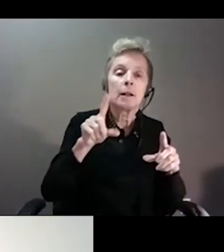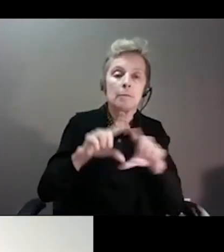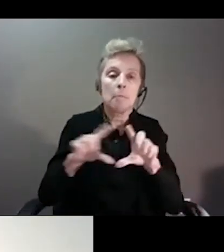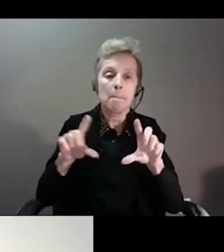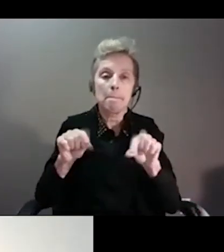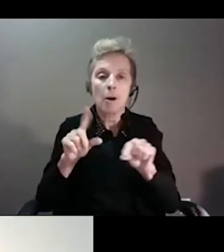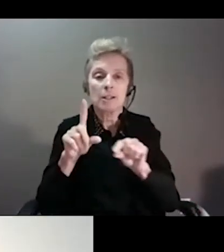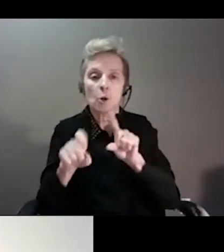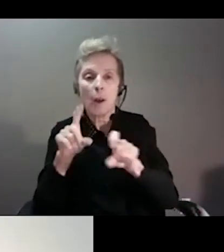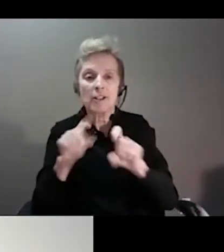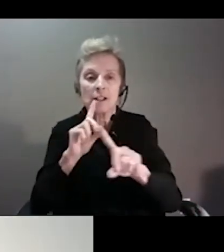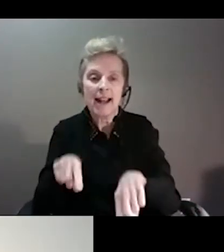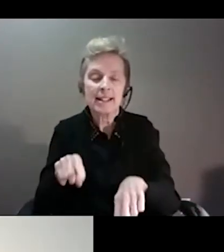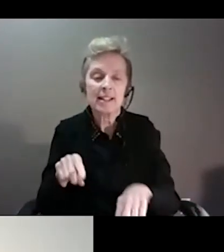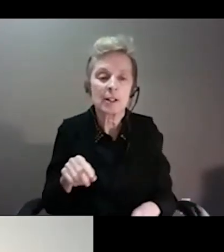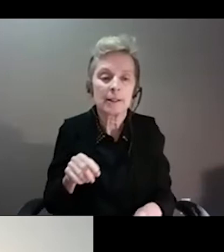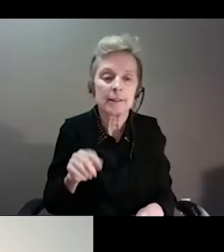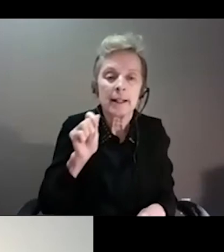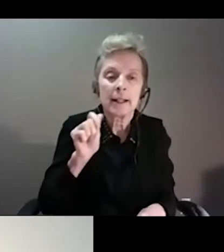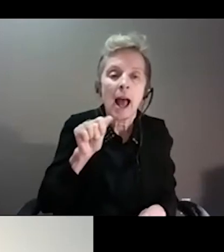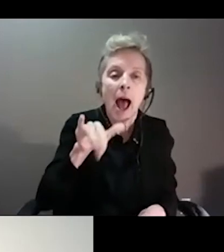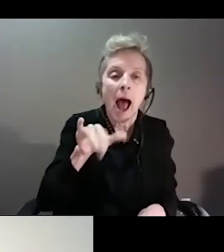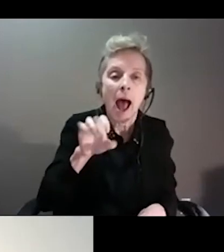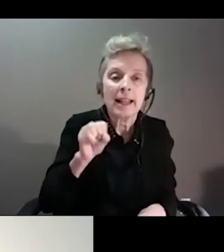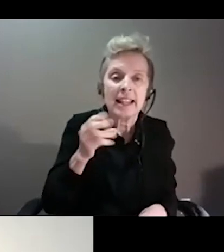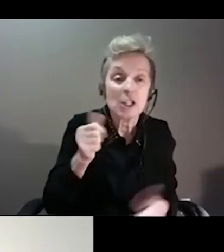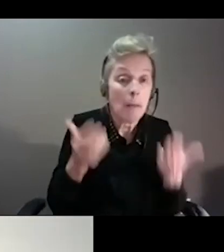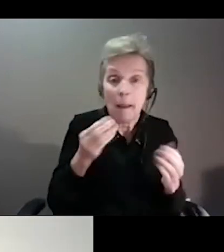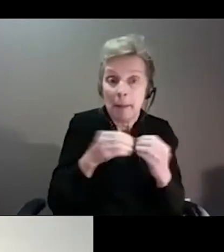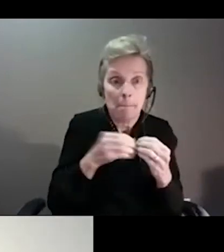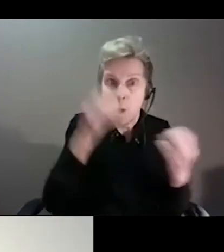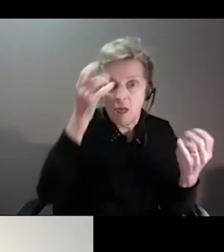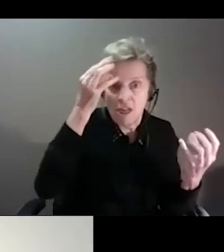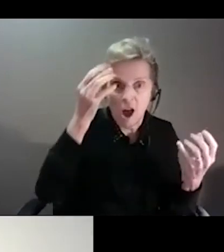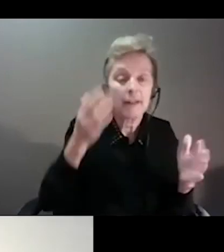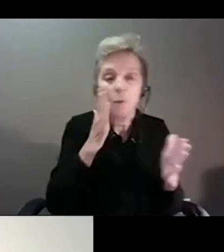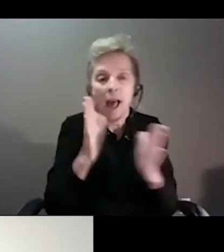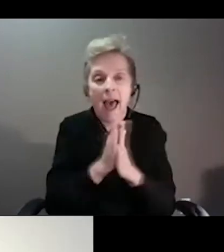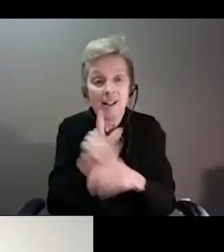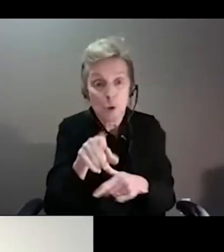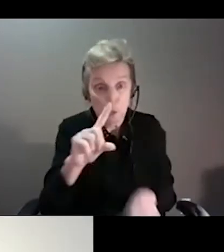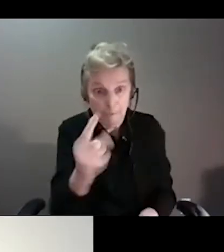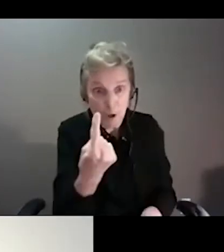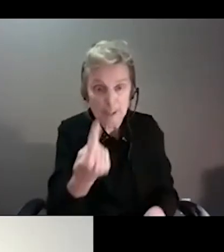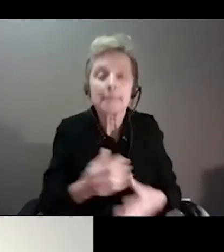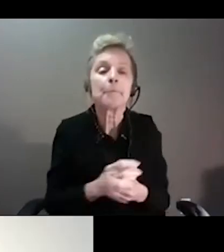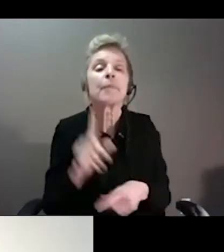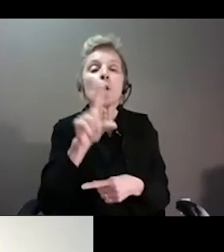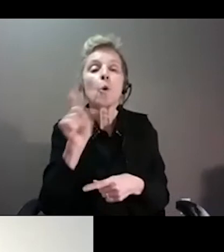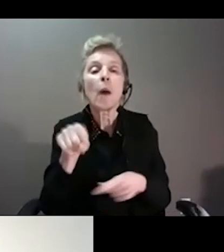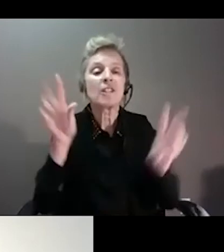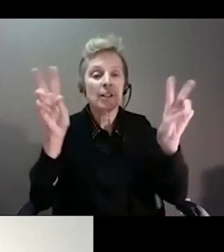these questions, I think you're going to be able to really have more thoughts than we will. So I'm actually going to pose it to you first. So this question